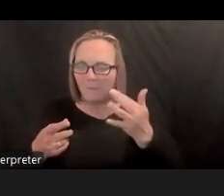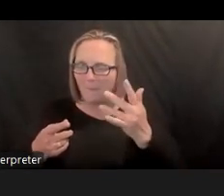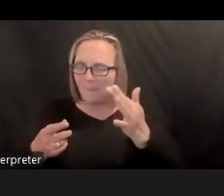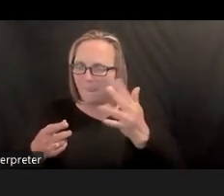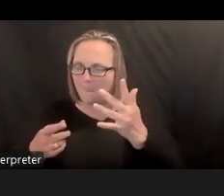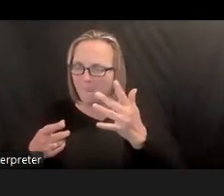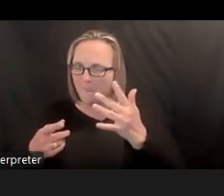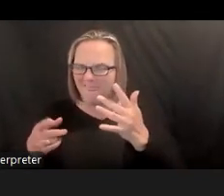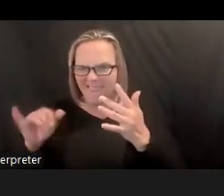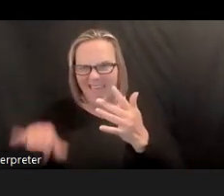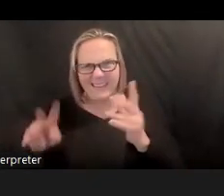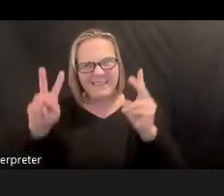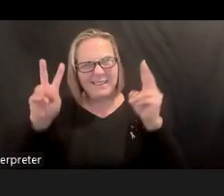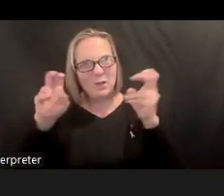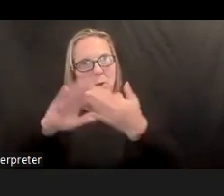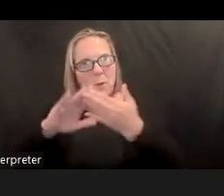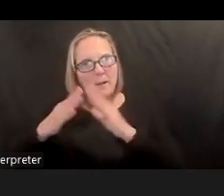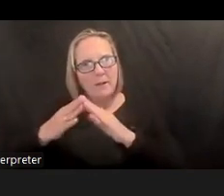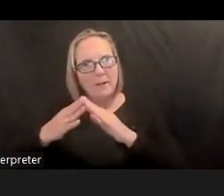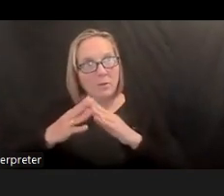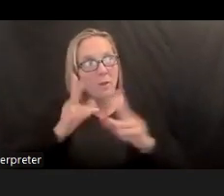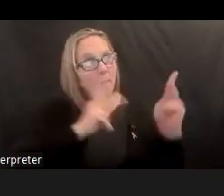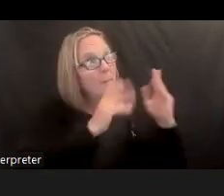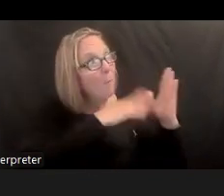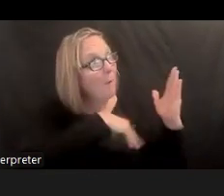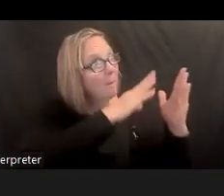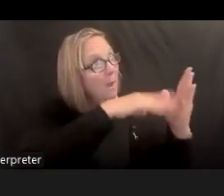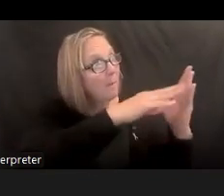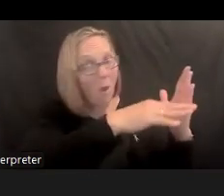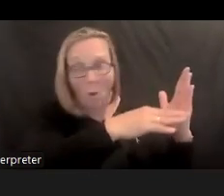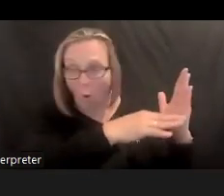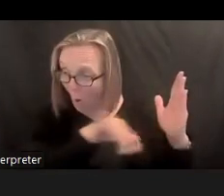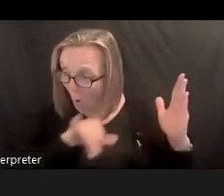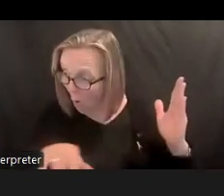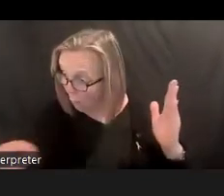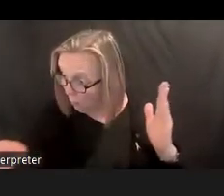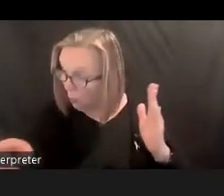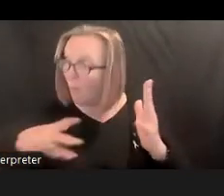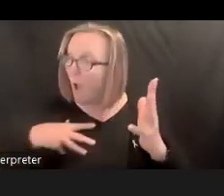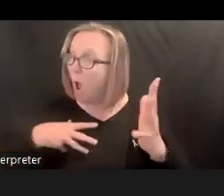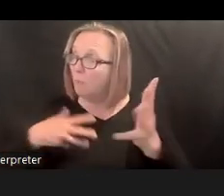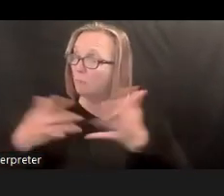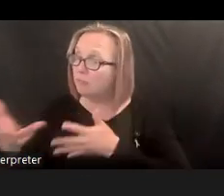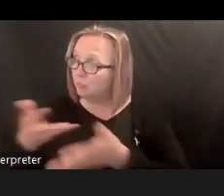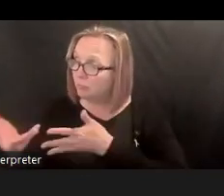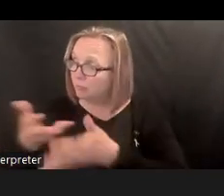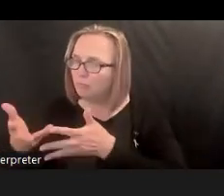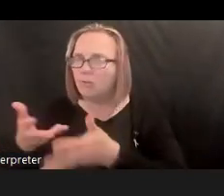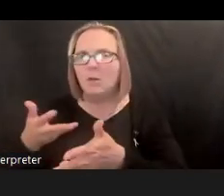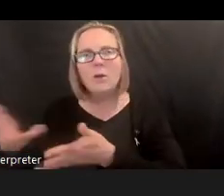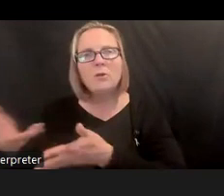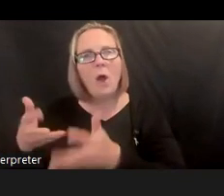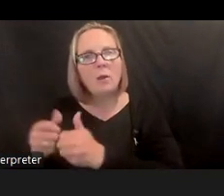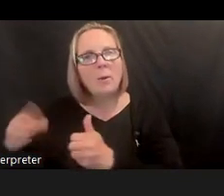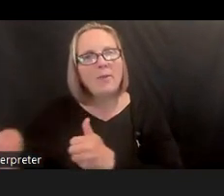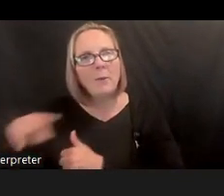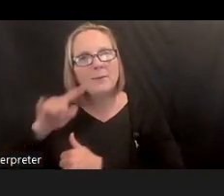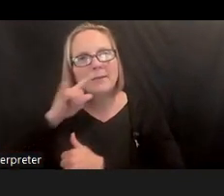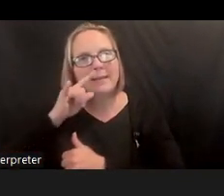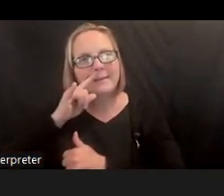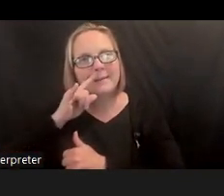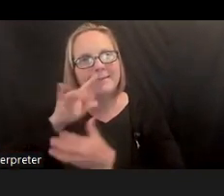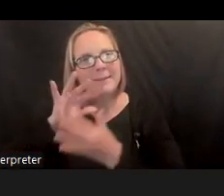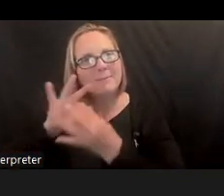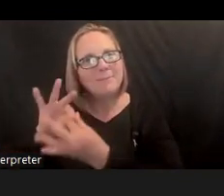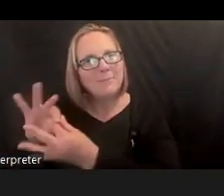having community, and they were talking to the kids and telling them, these details and so forth and so on. So I think